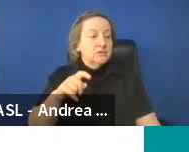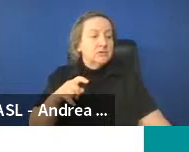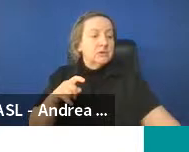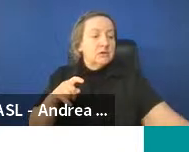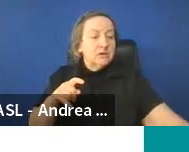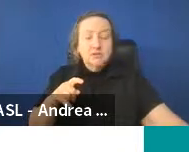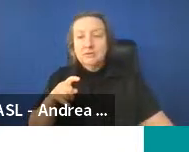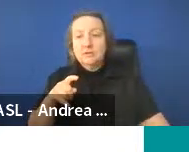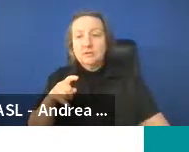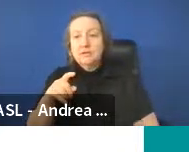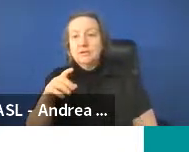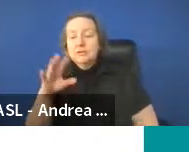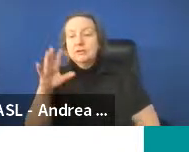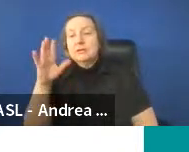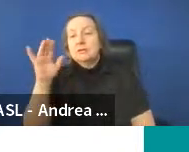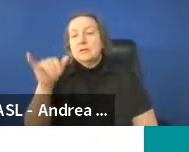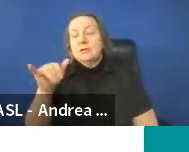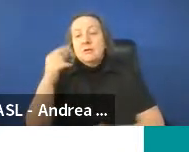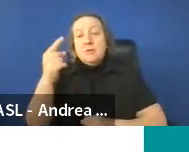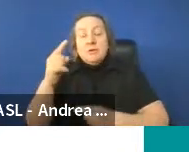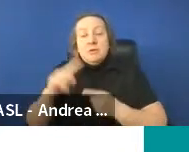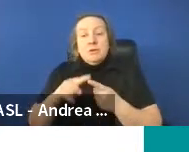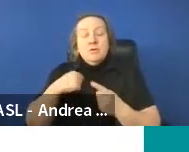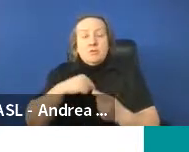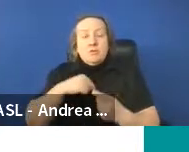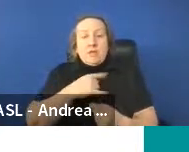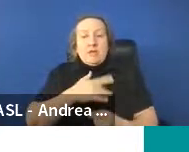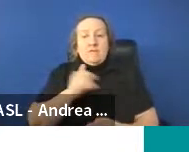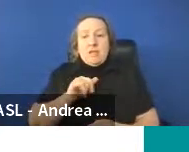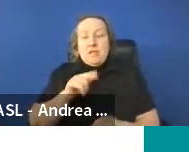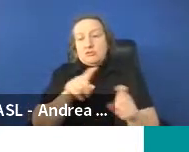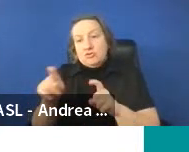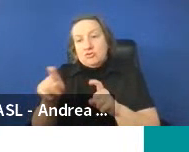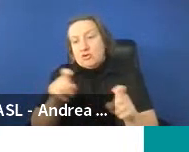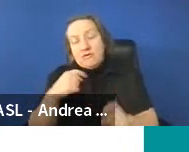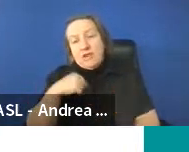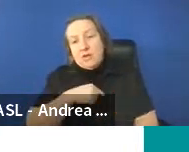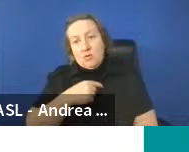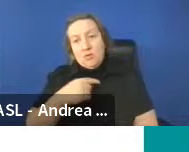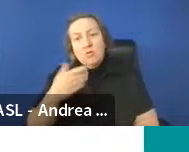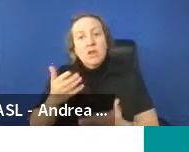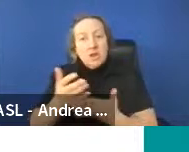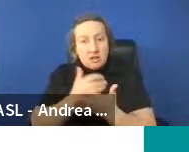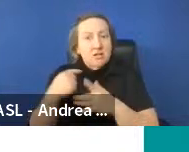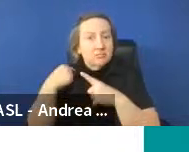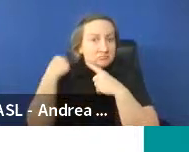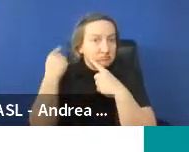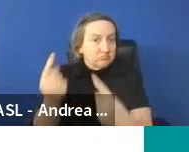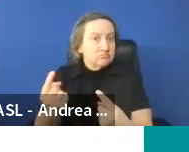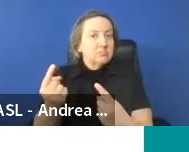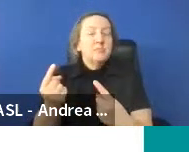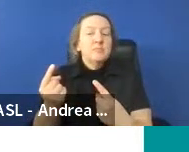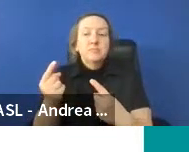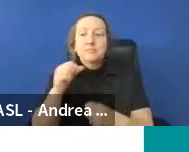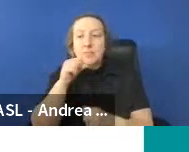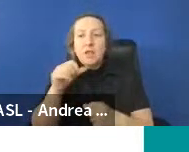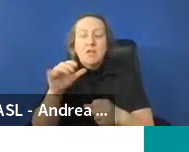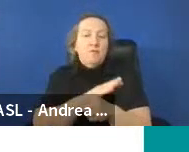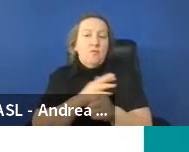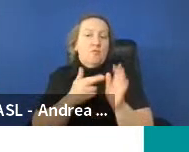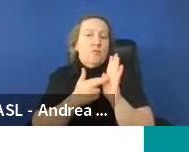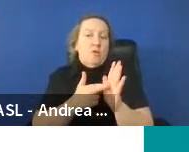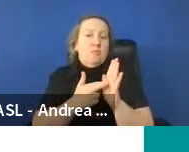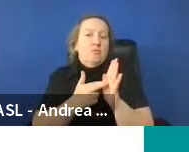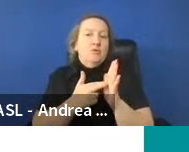multiple reasons. One being that we felt that the survey demographics that we had collected thus far did not fully represent the